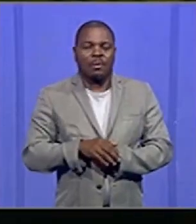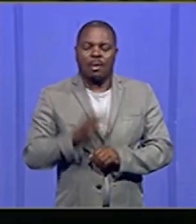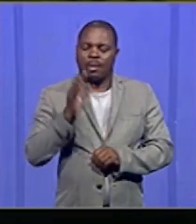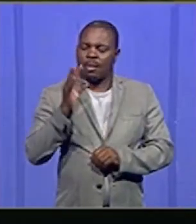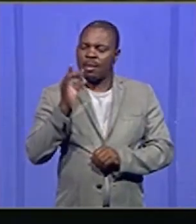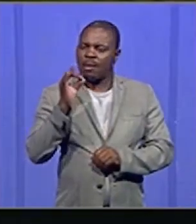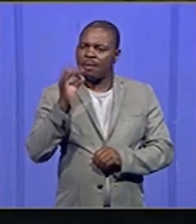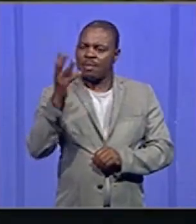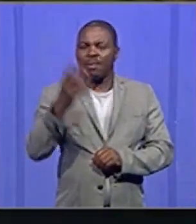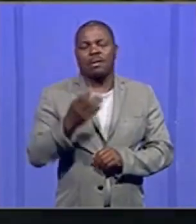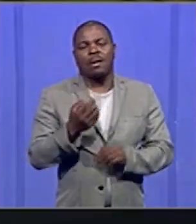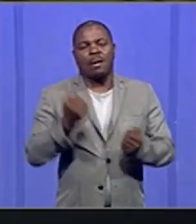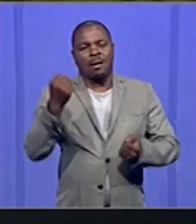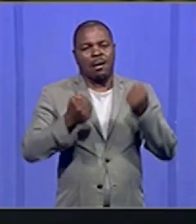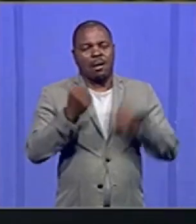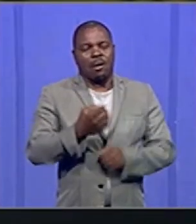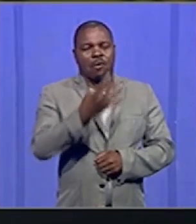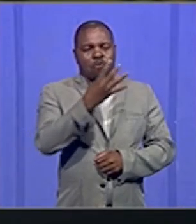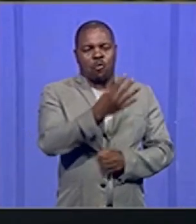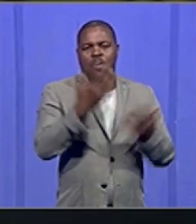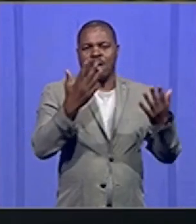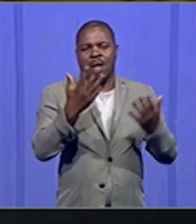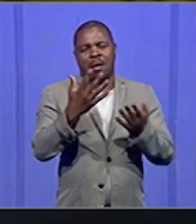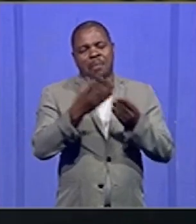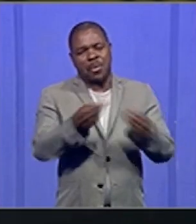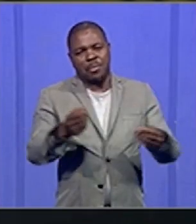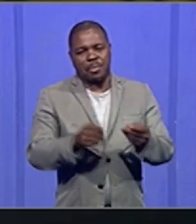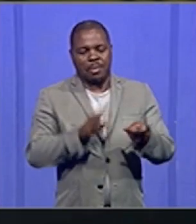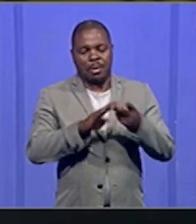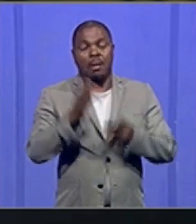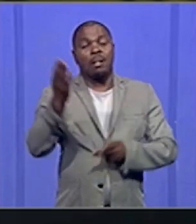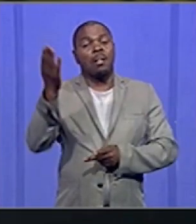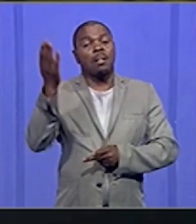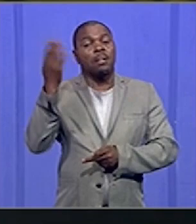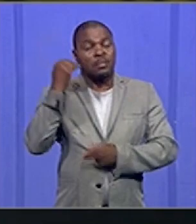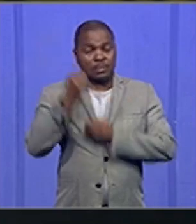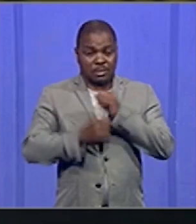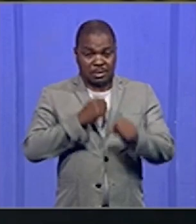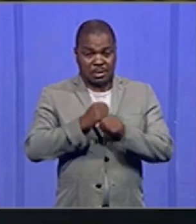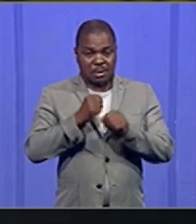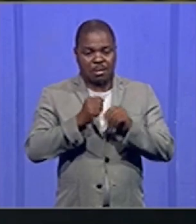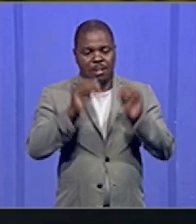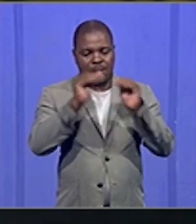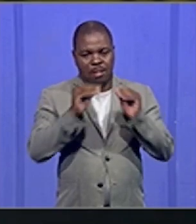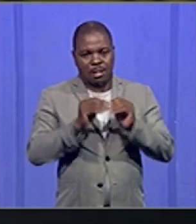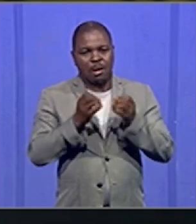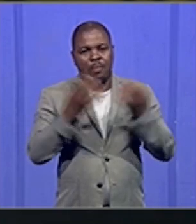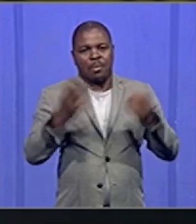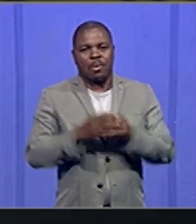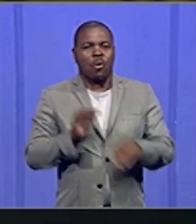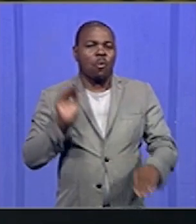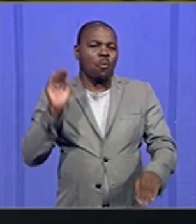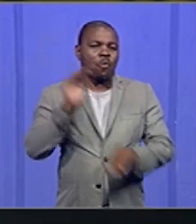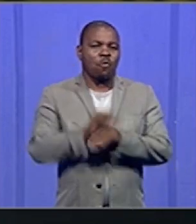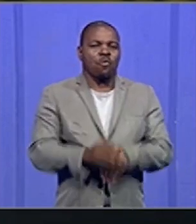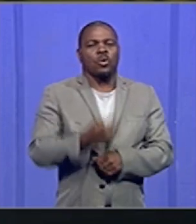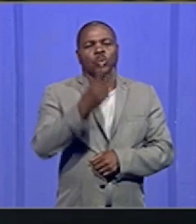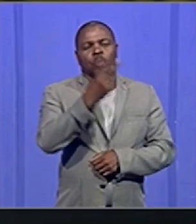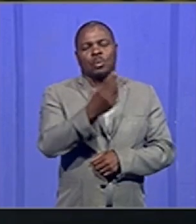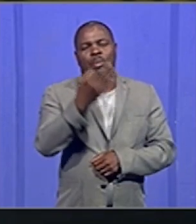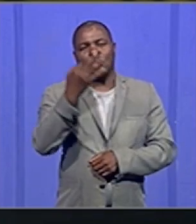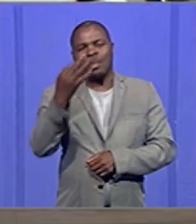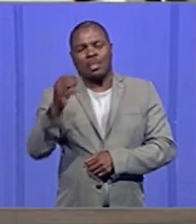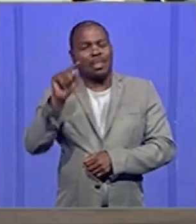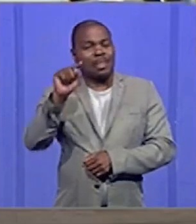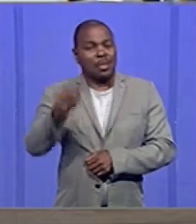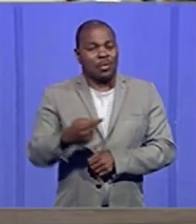feta 49 ka letsatsi. Mo ngwageng o fetileng fa o wela palo e ne tlhatlogetse go dikete di feta 23